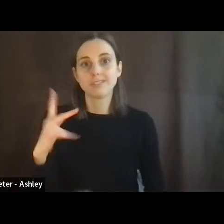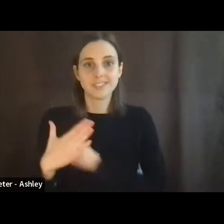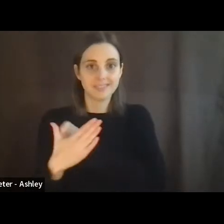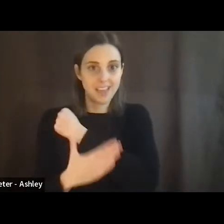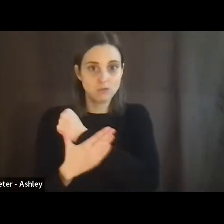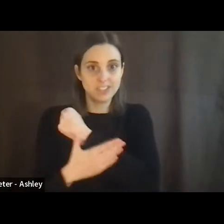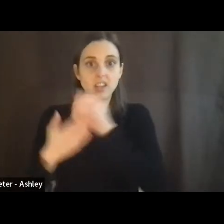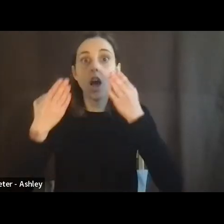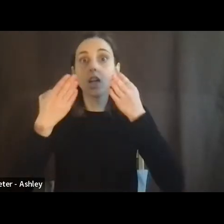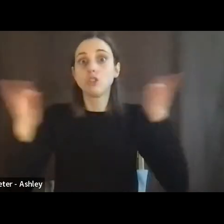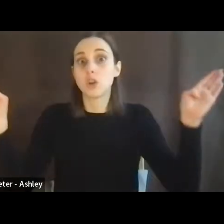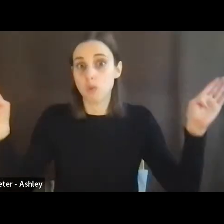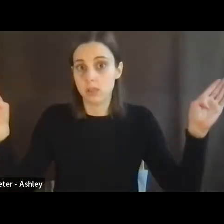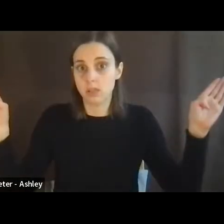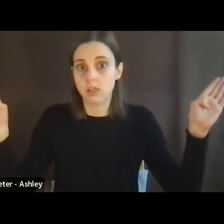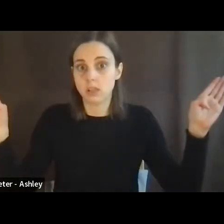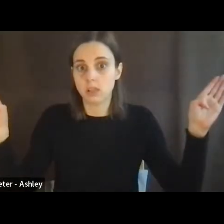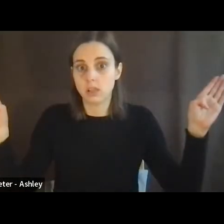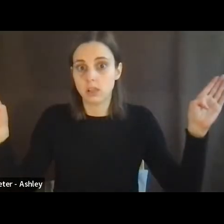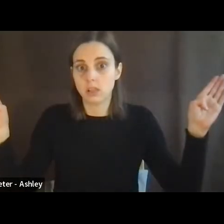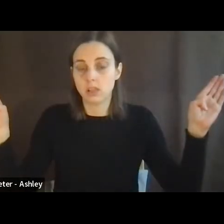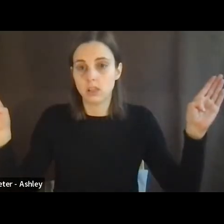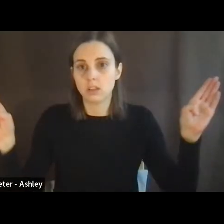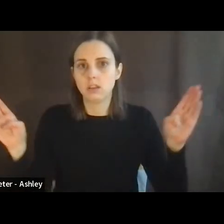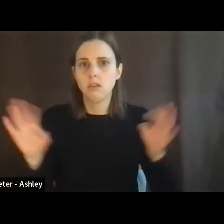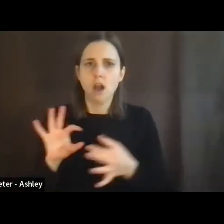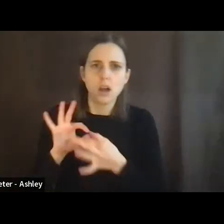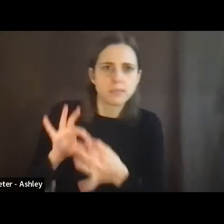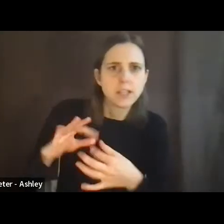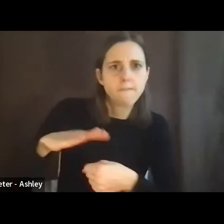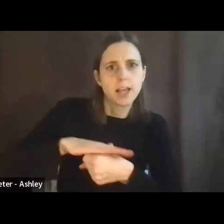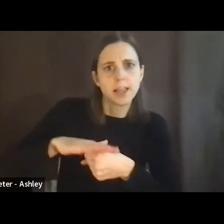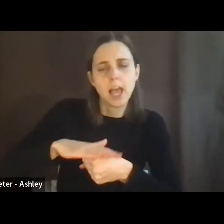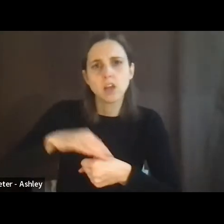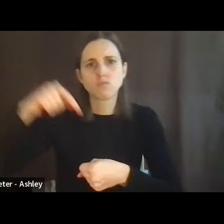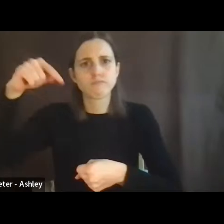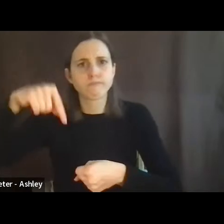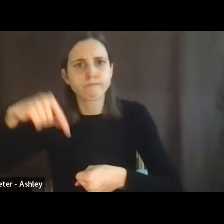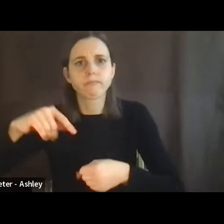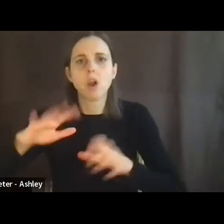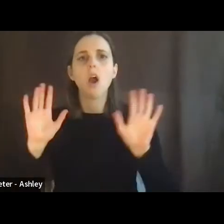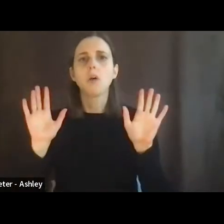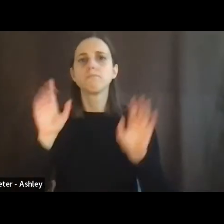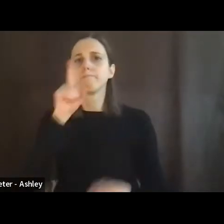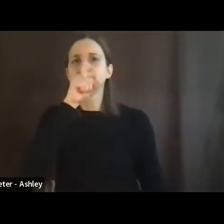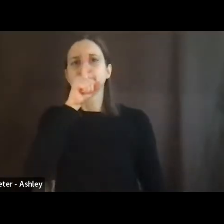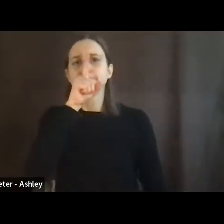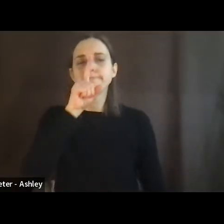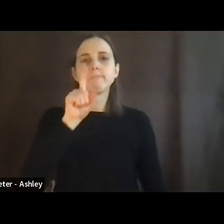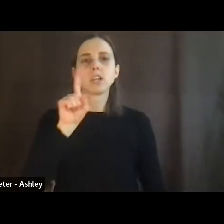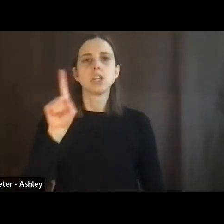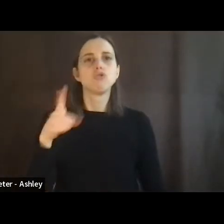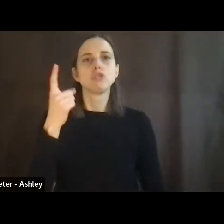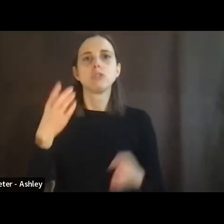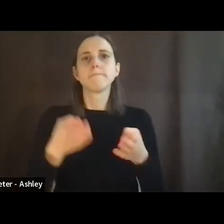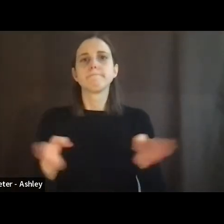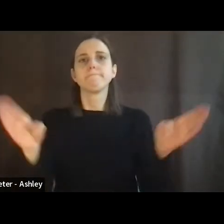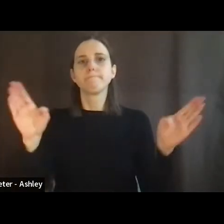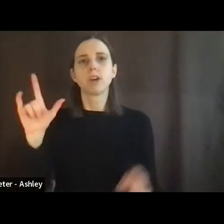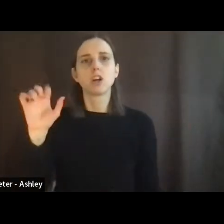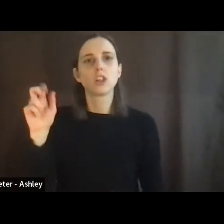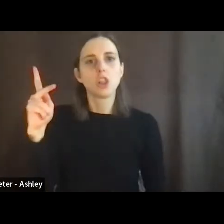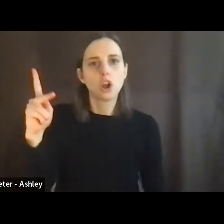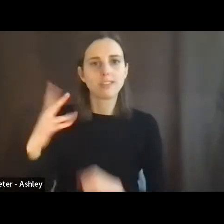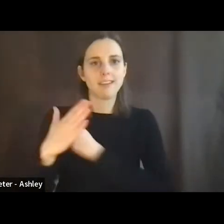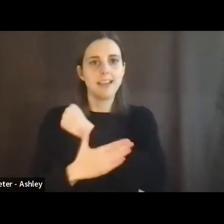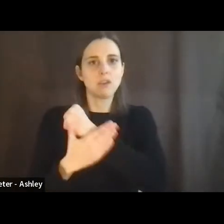in general. It wasn't tied to any specific potential station area or location. It was about Clark County